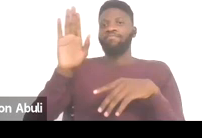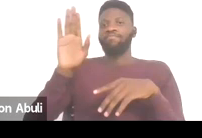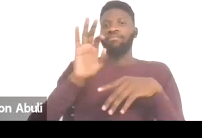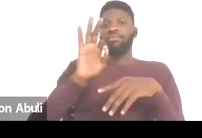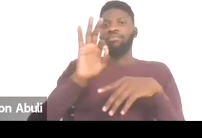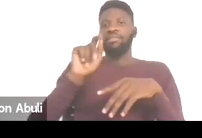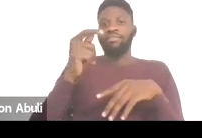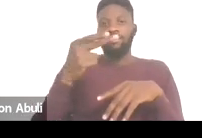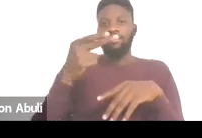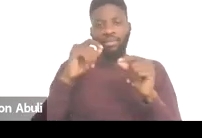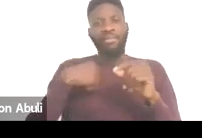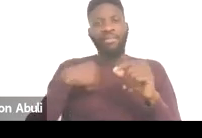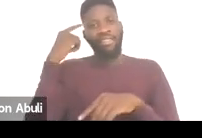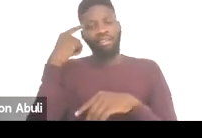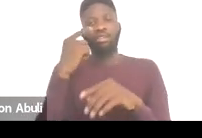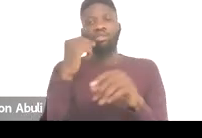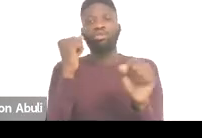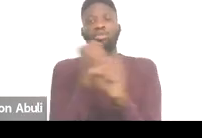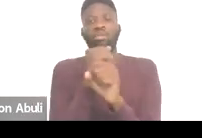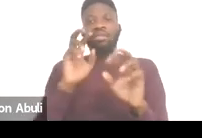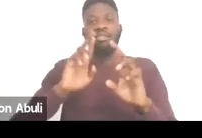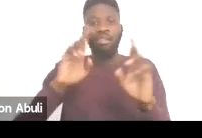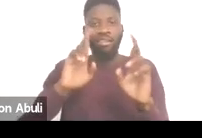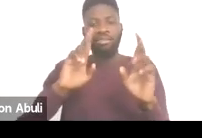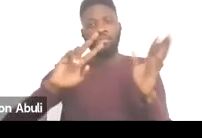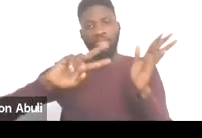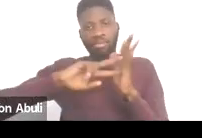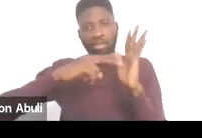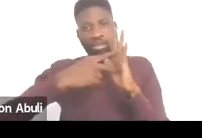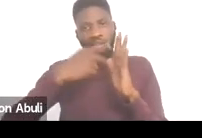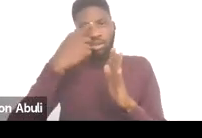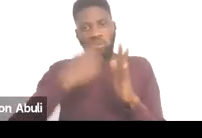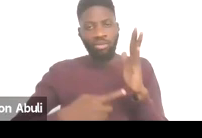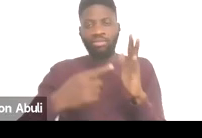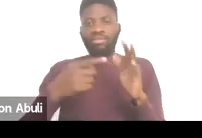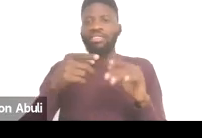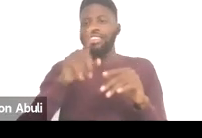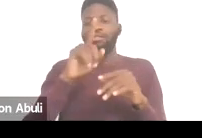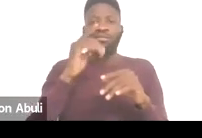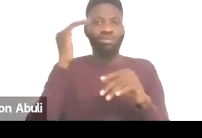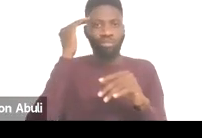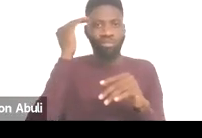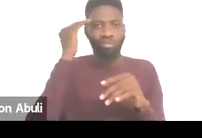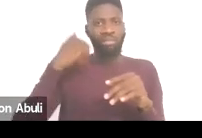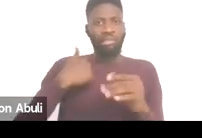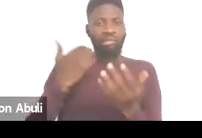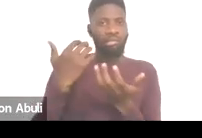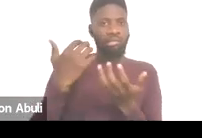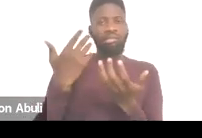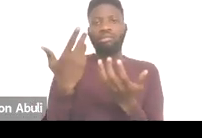means you know to know what you need to do